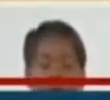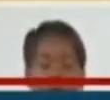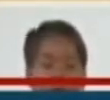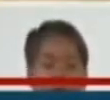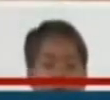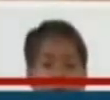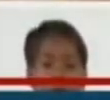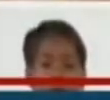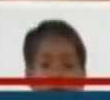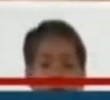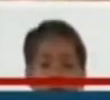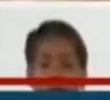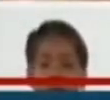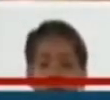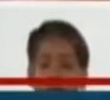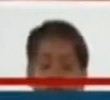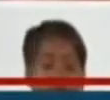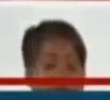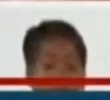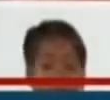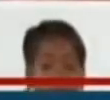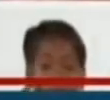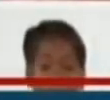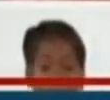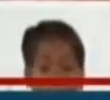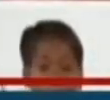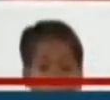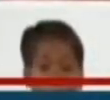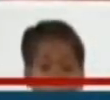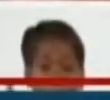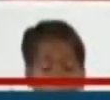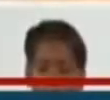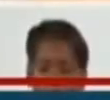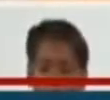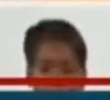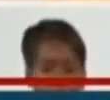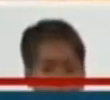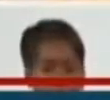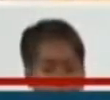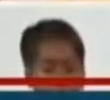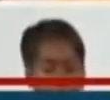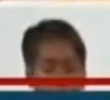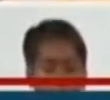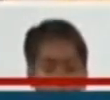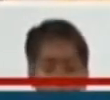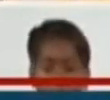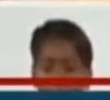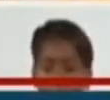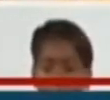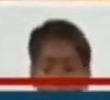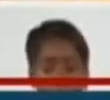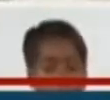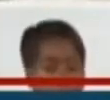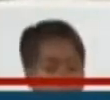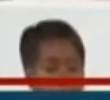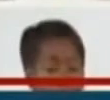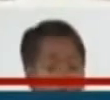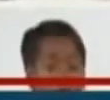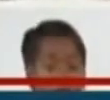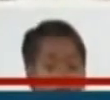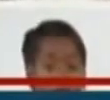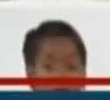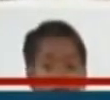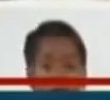which represents the biotechnology and pharmaceutical industry of the country, has maintained exchanges with Pan American Health Organization